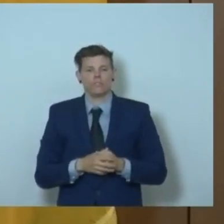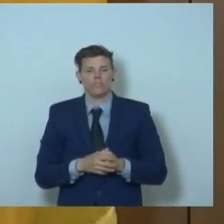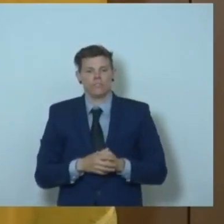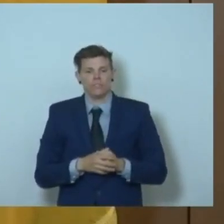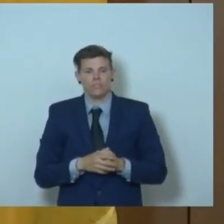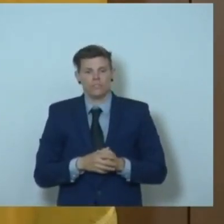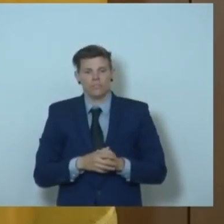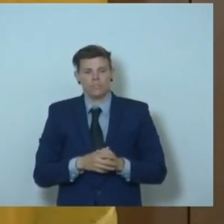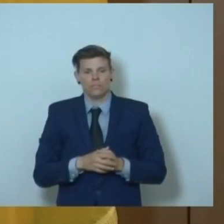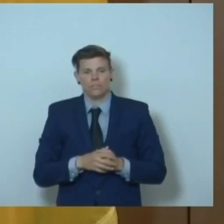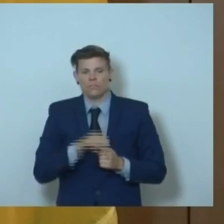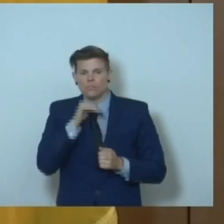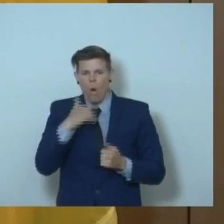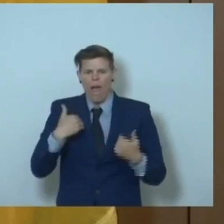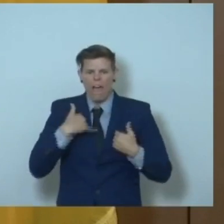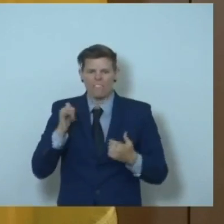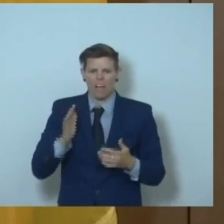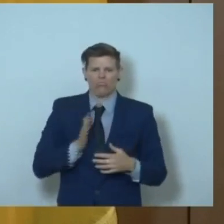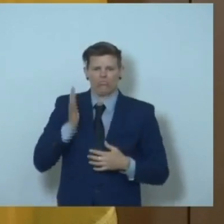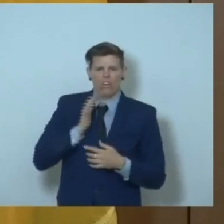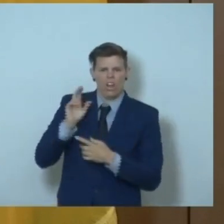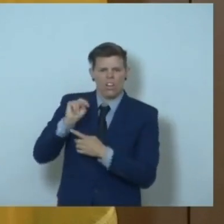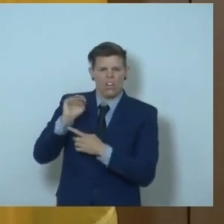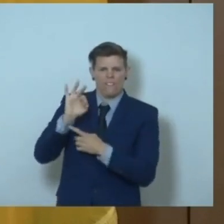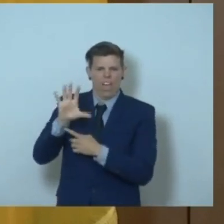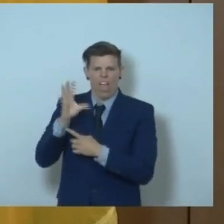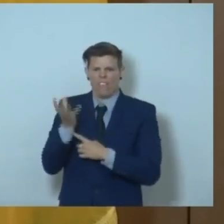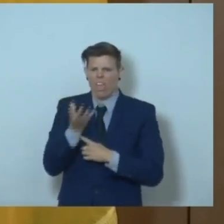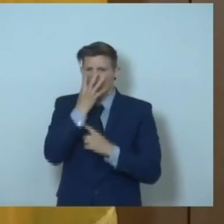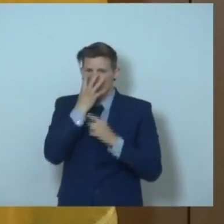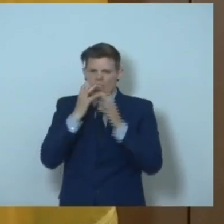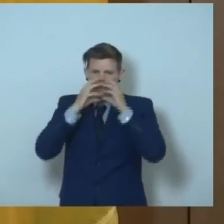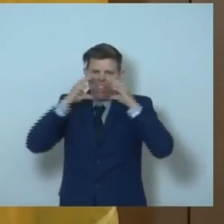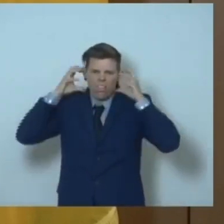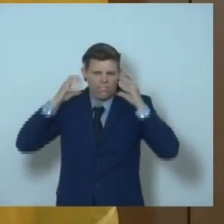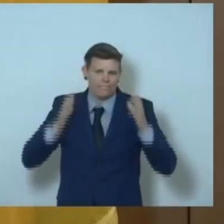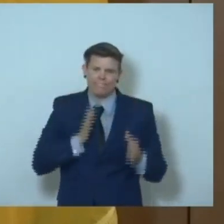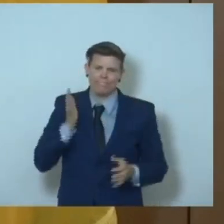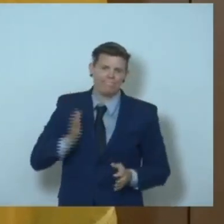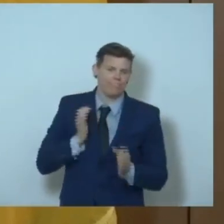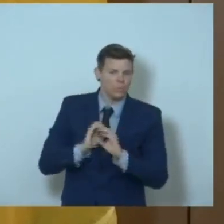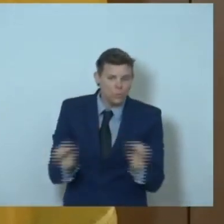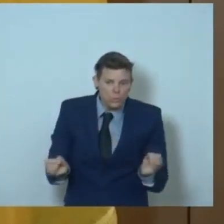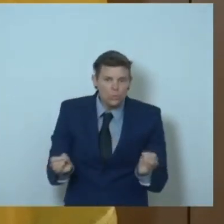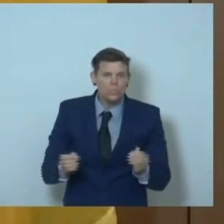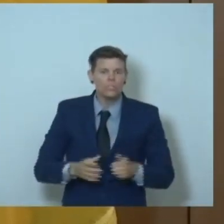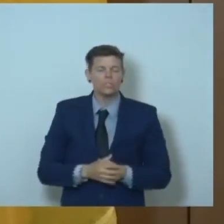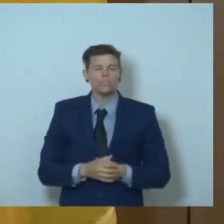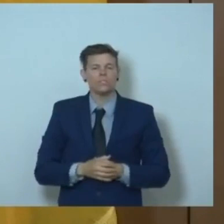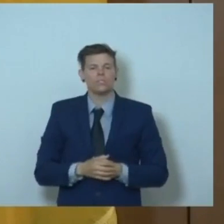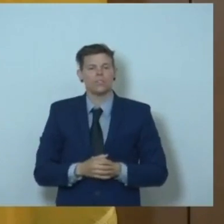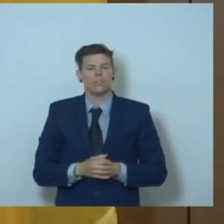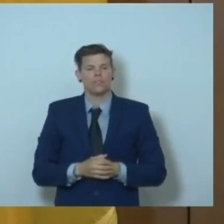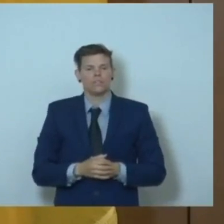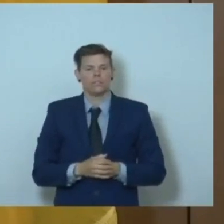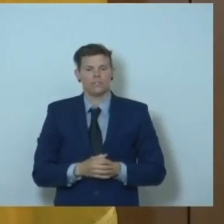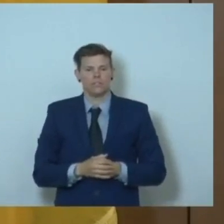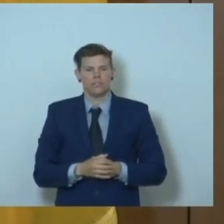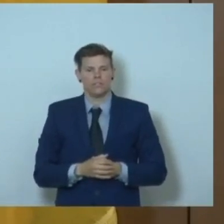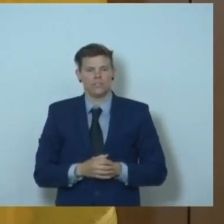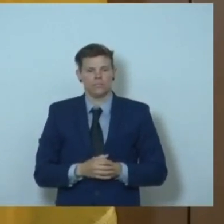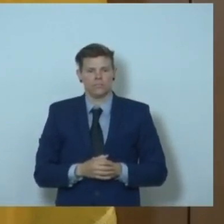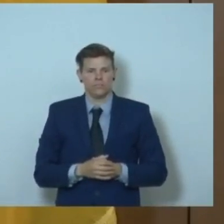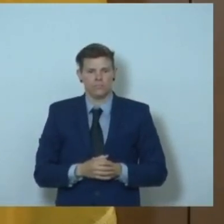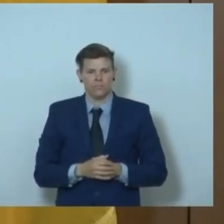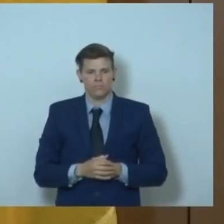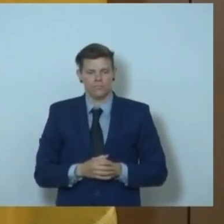PPE, there's no way to unequivocally say, I can't spread this if I bring it into a facility or